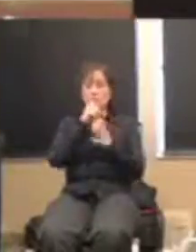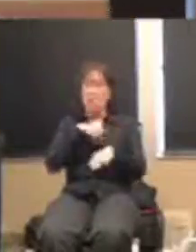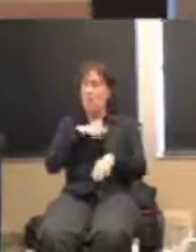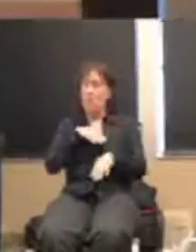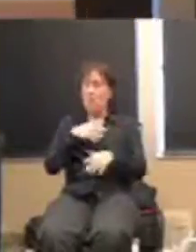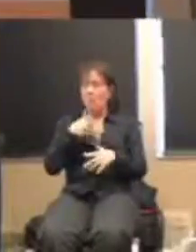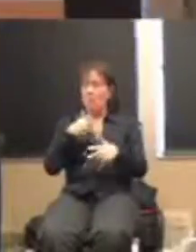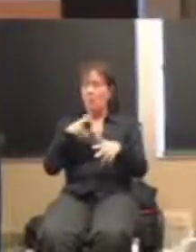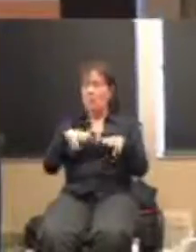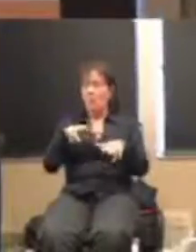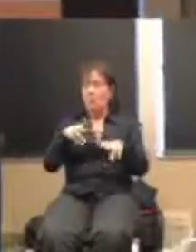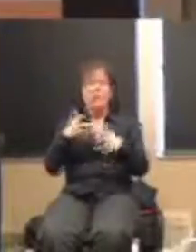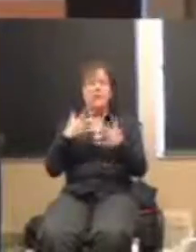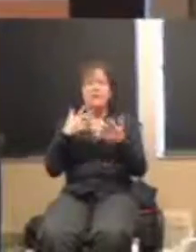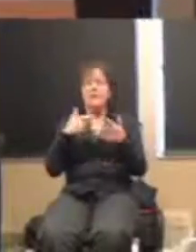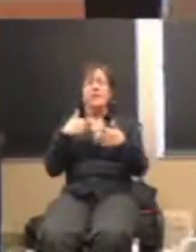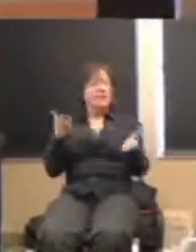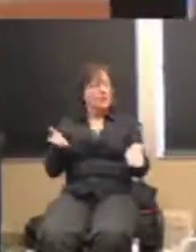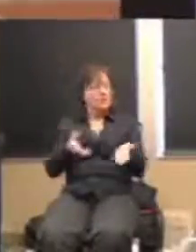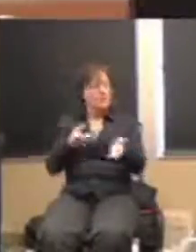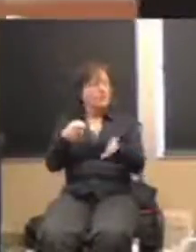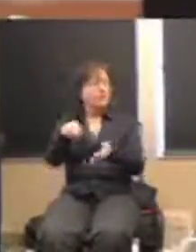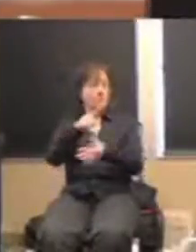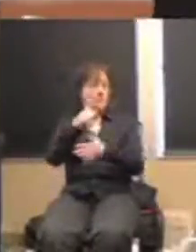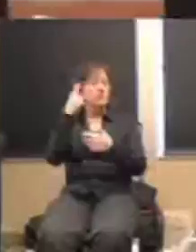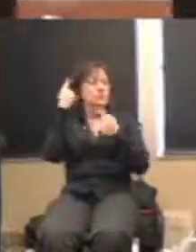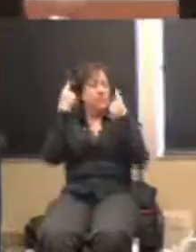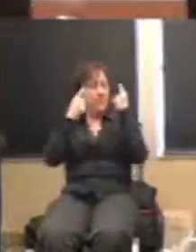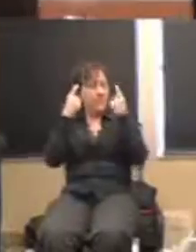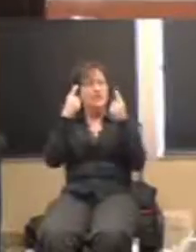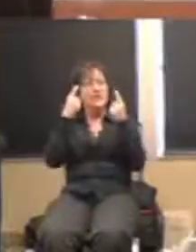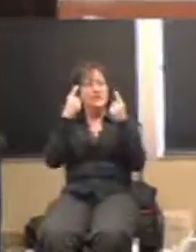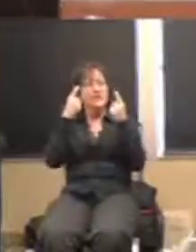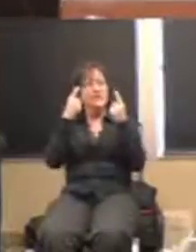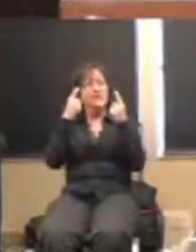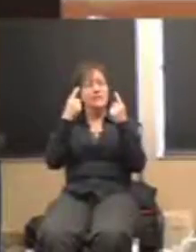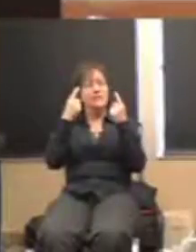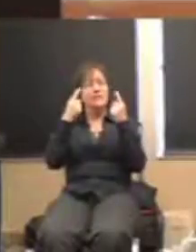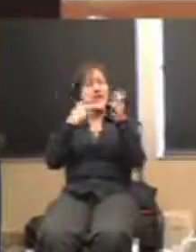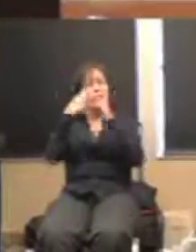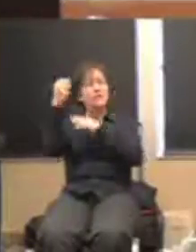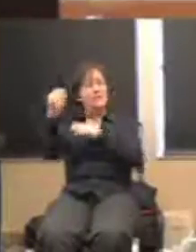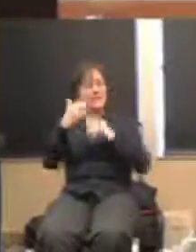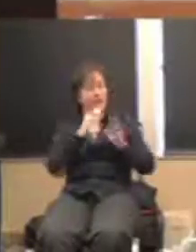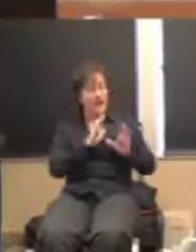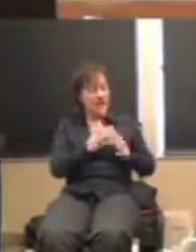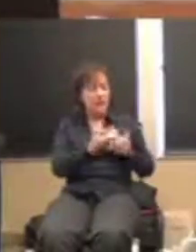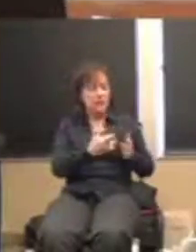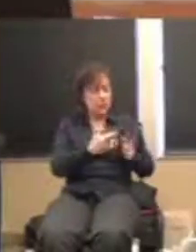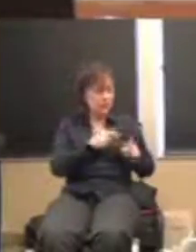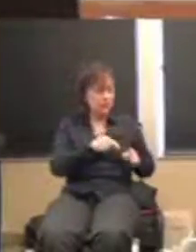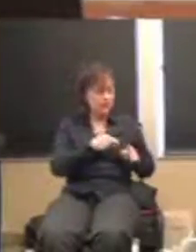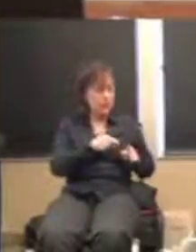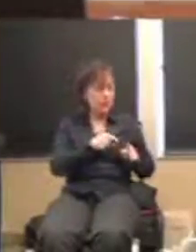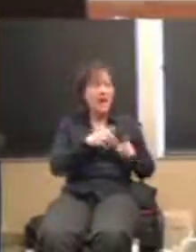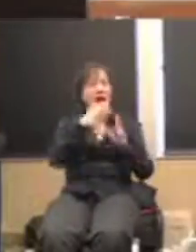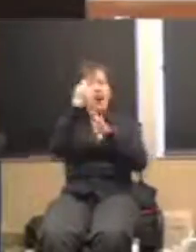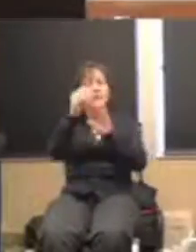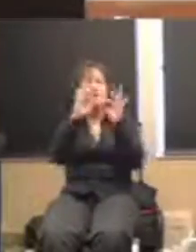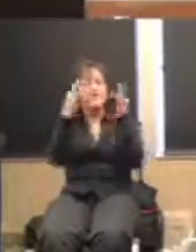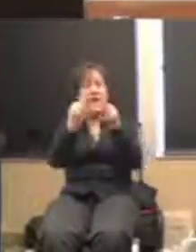would urge you to think outside of those classroom doors and outside of that family